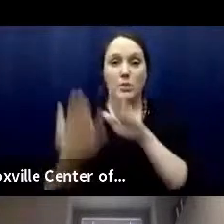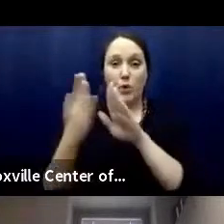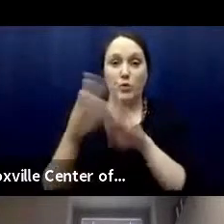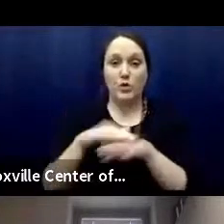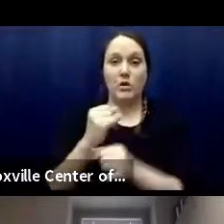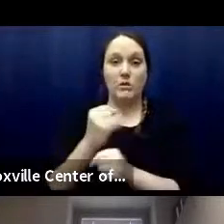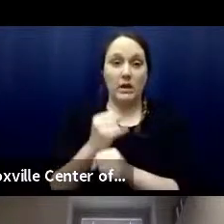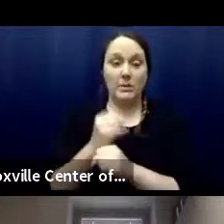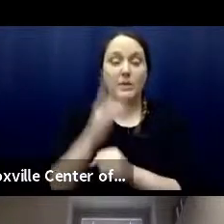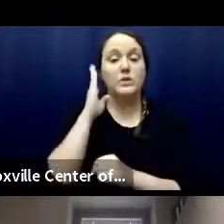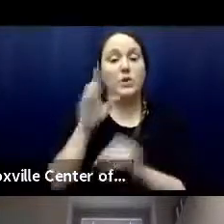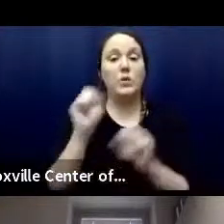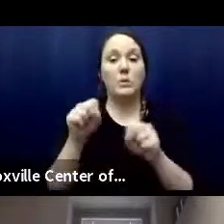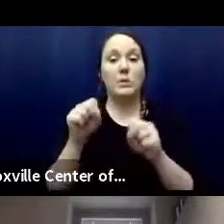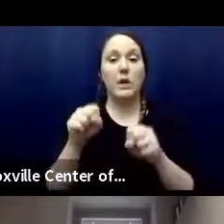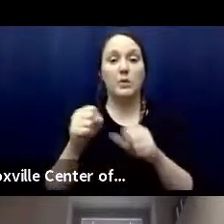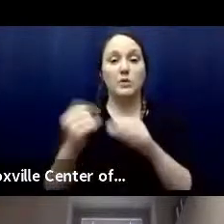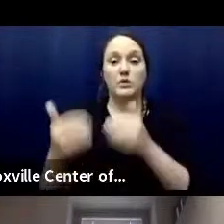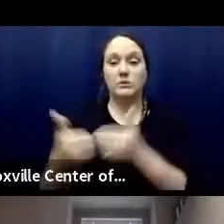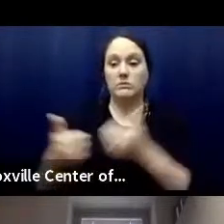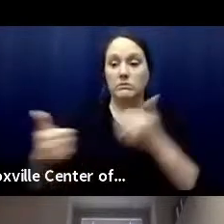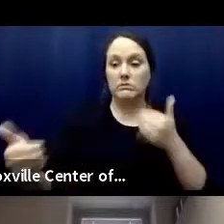to isolate where